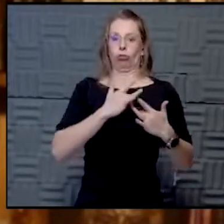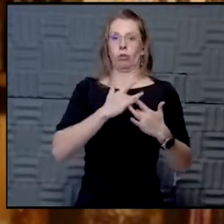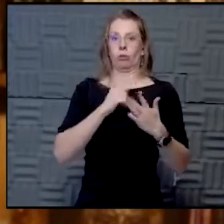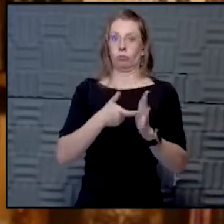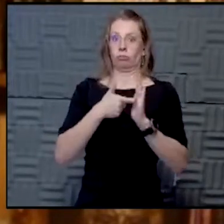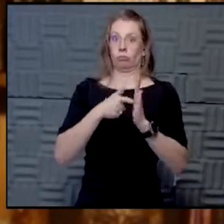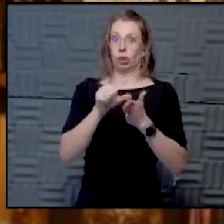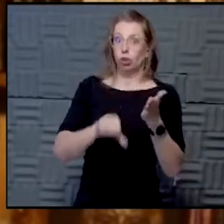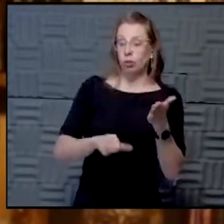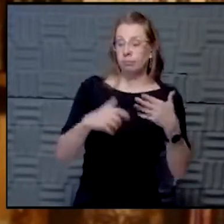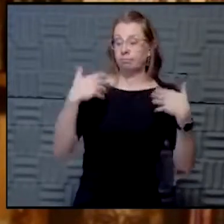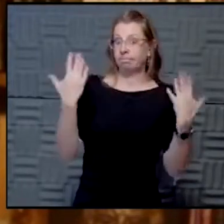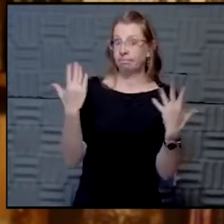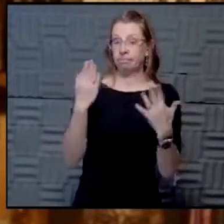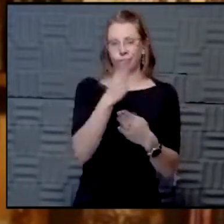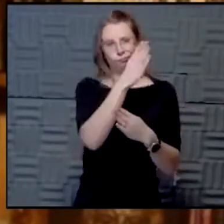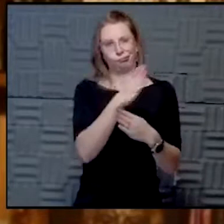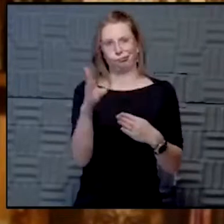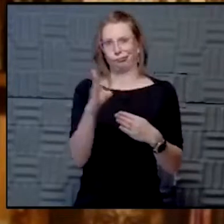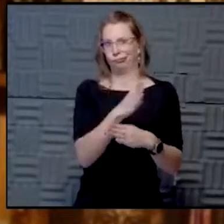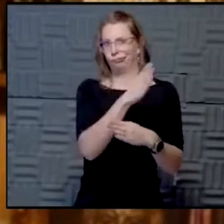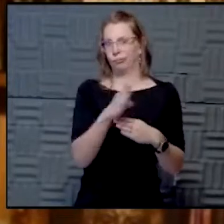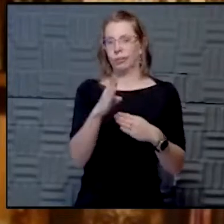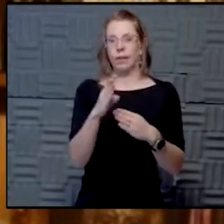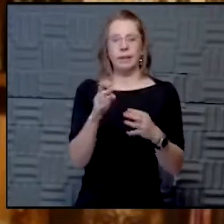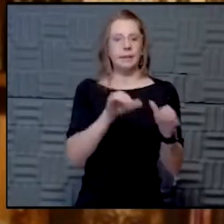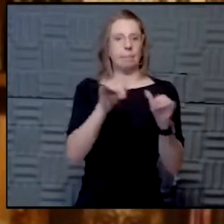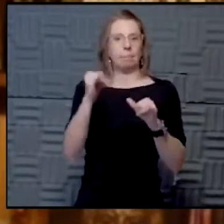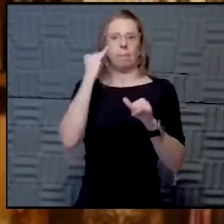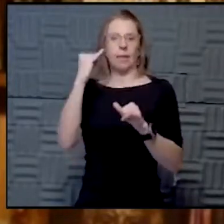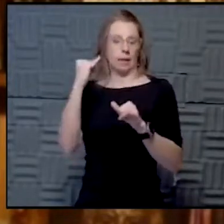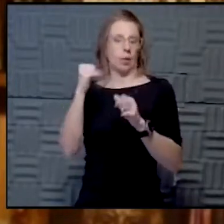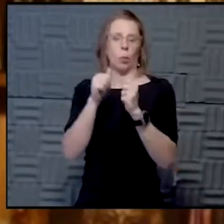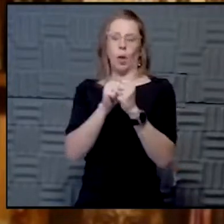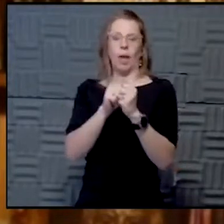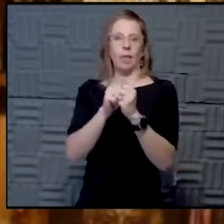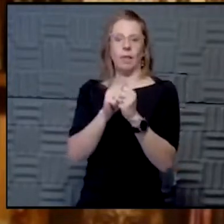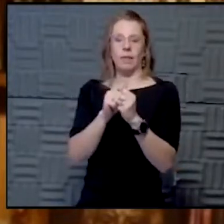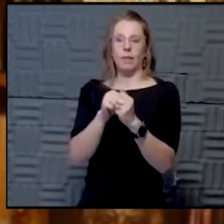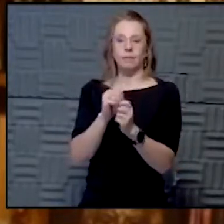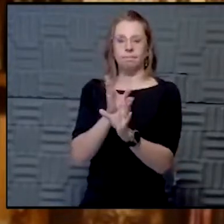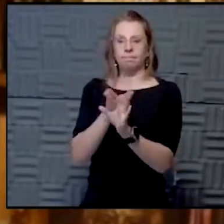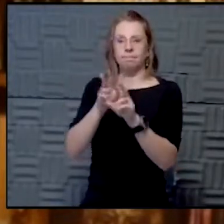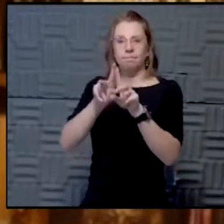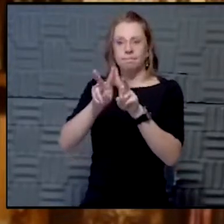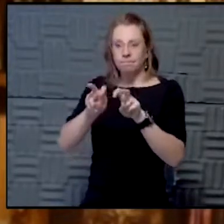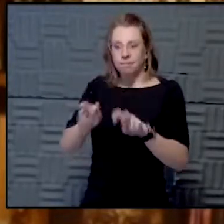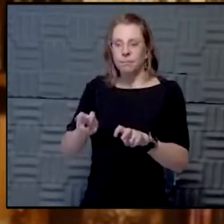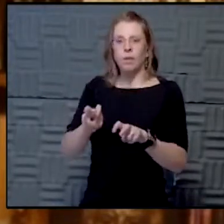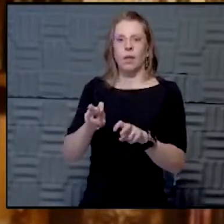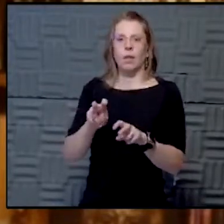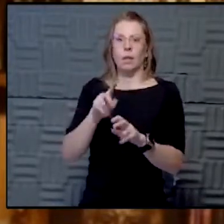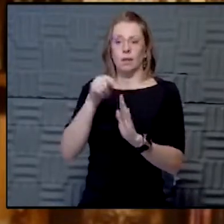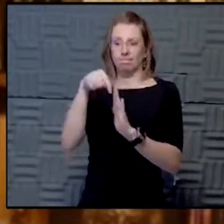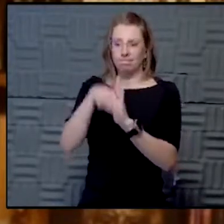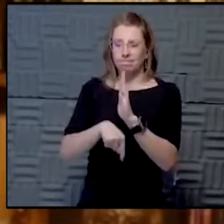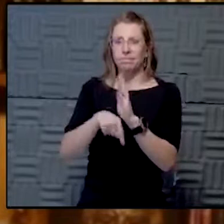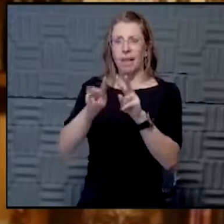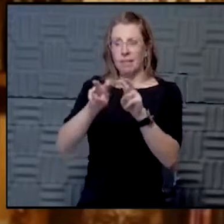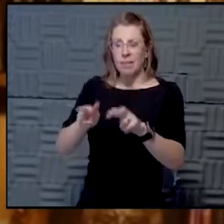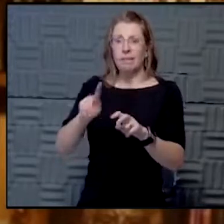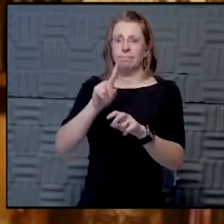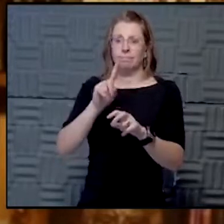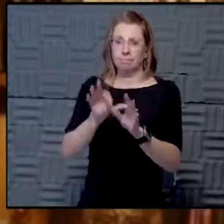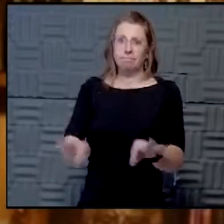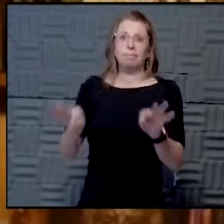surgery. And the same principle is at work when it comes to psychotherapy. So a thorough assessment's vital to make sure that